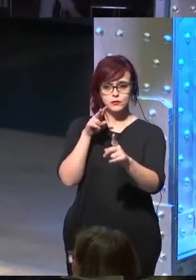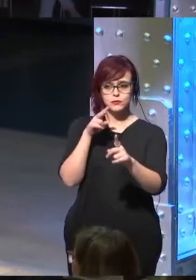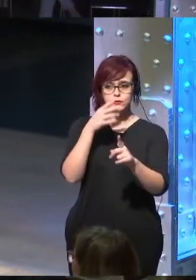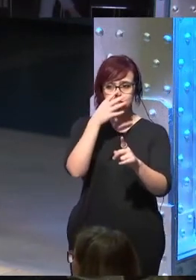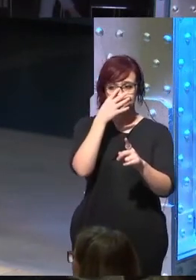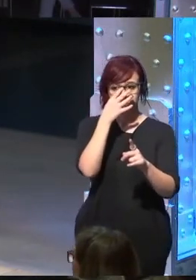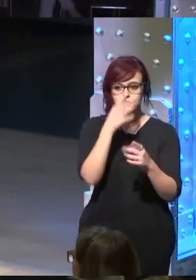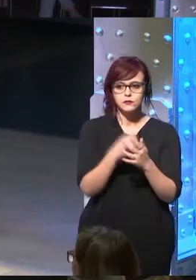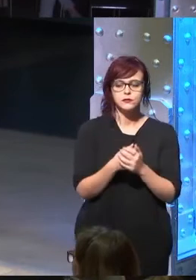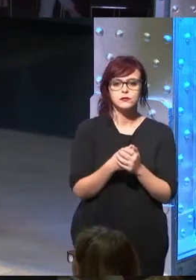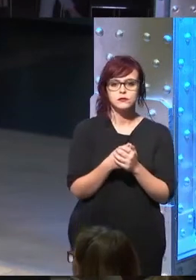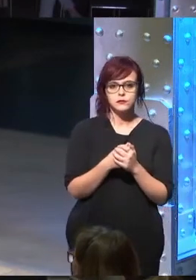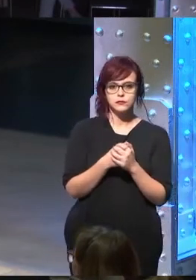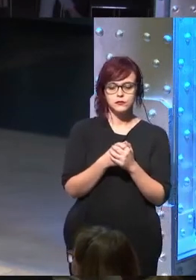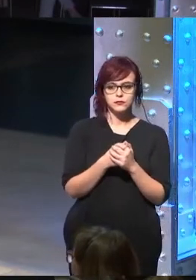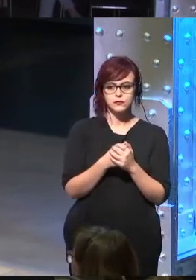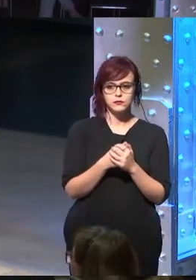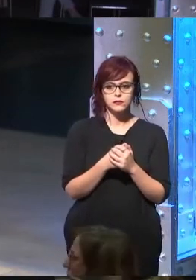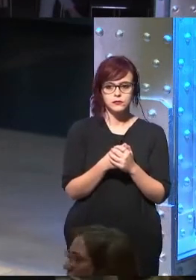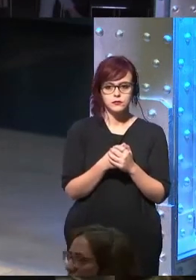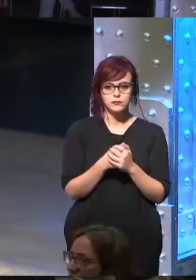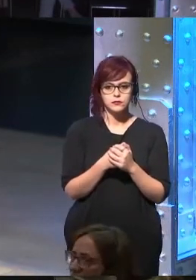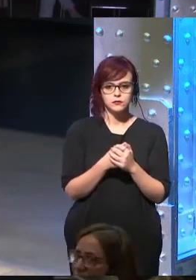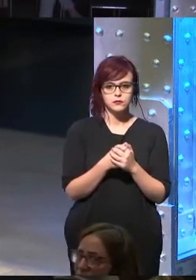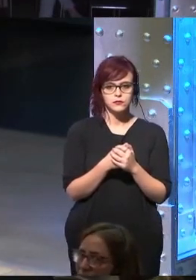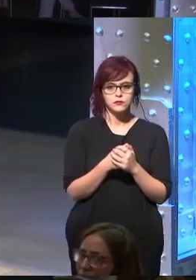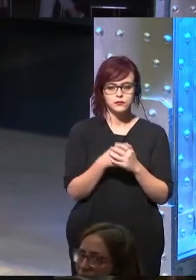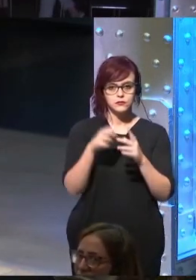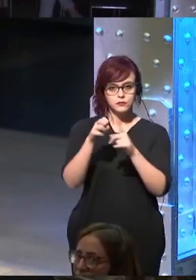I would like to ask you, taking some perspective